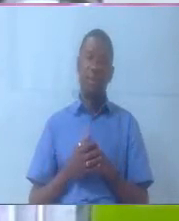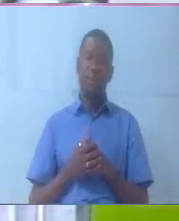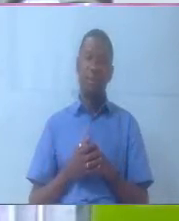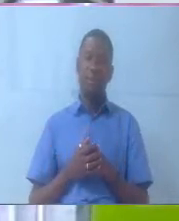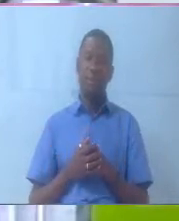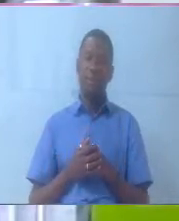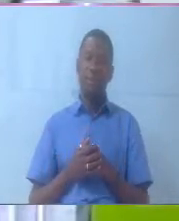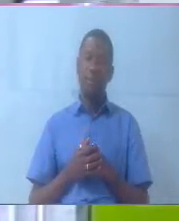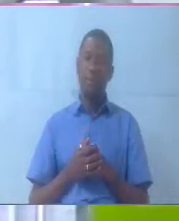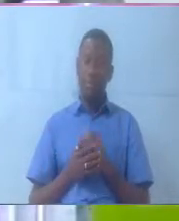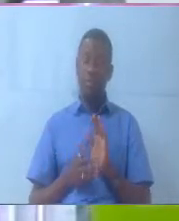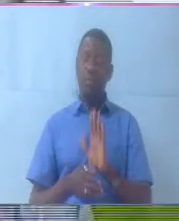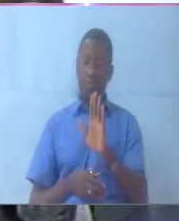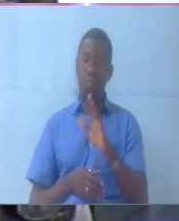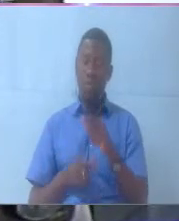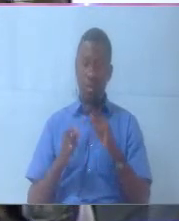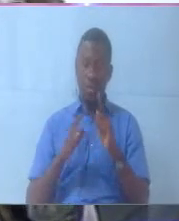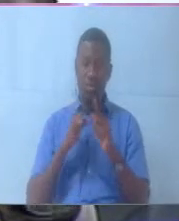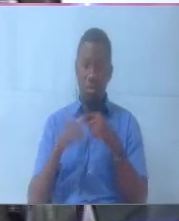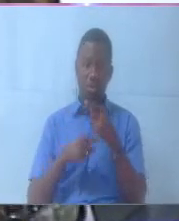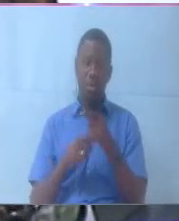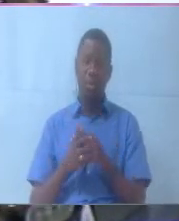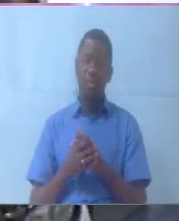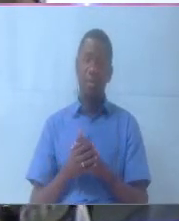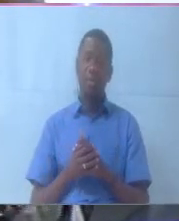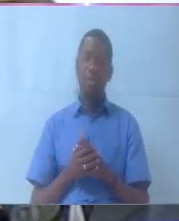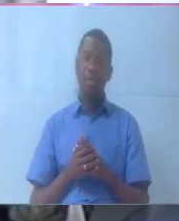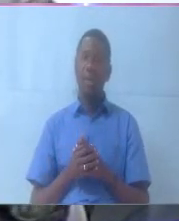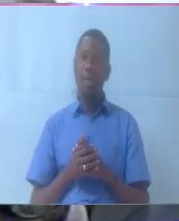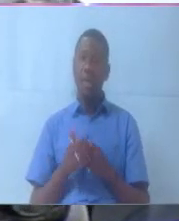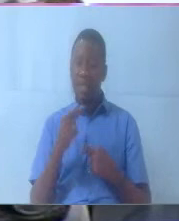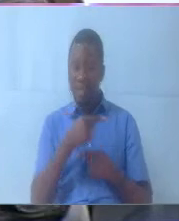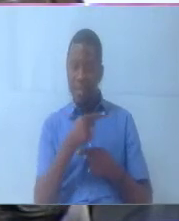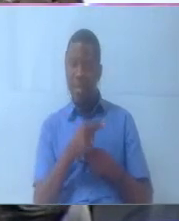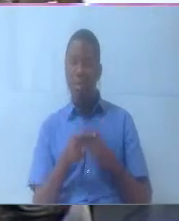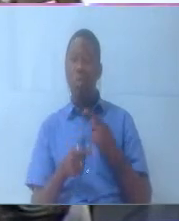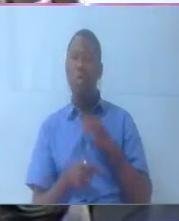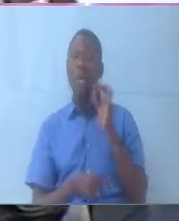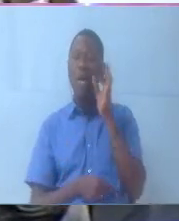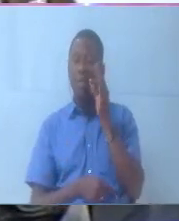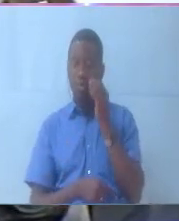that. And he said, his response to me was, he said,